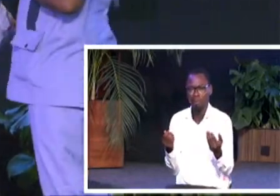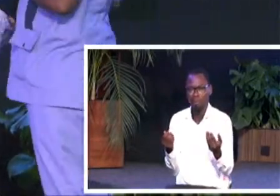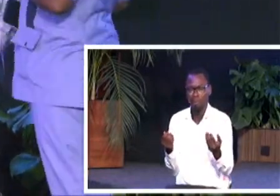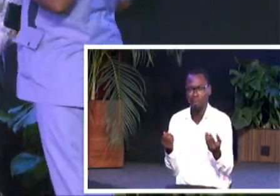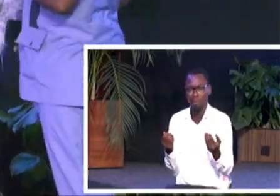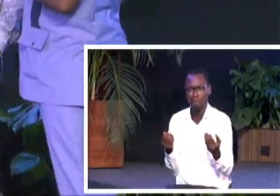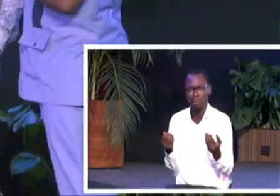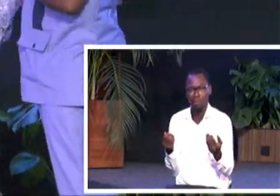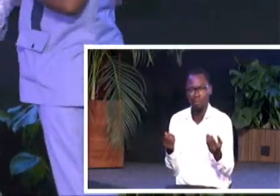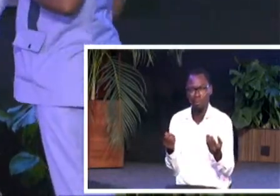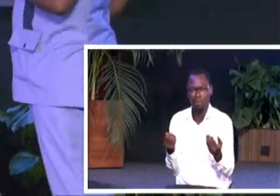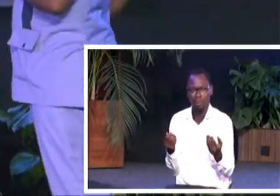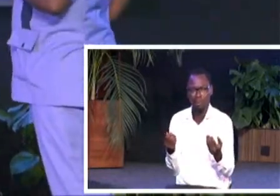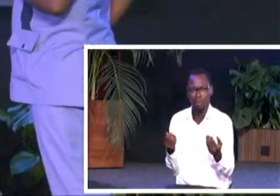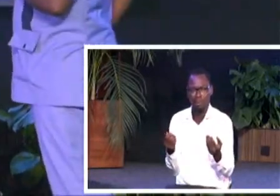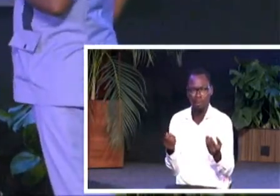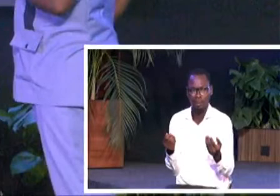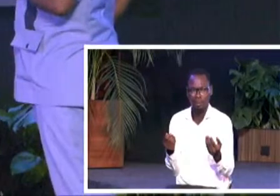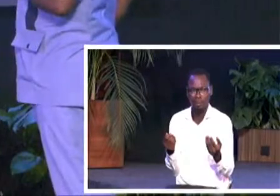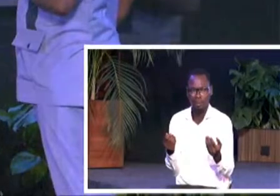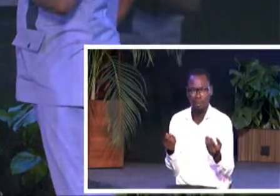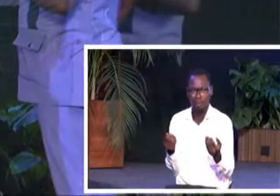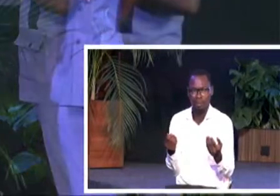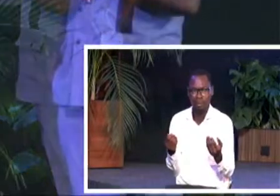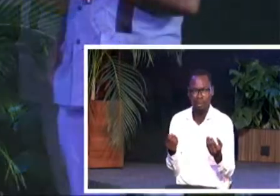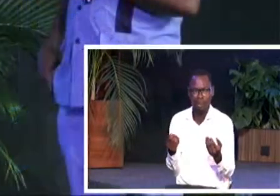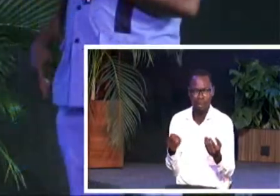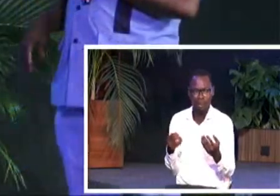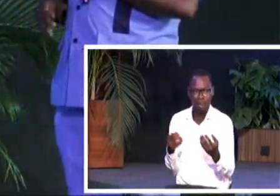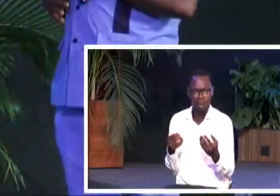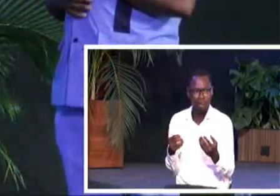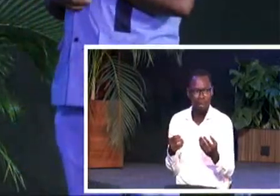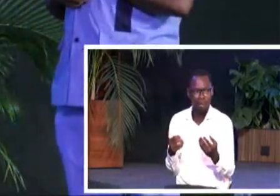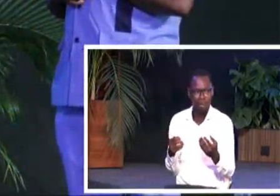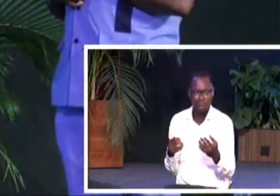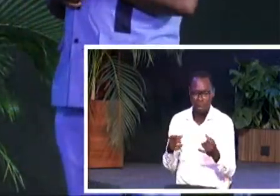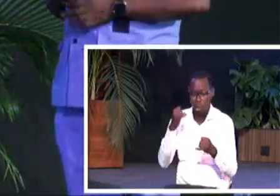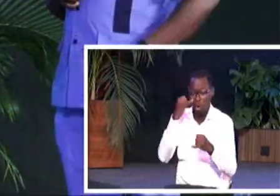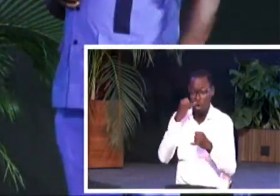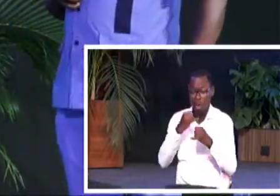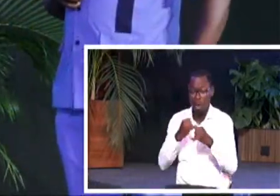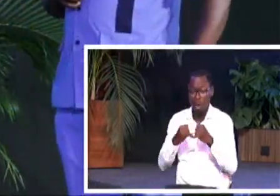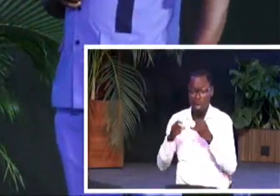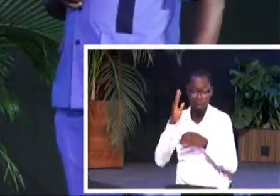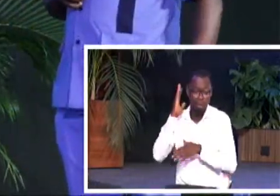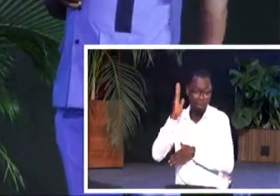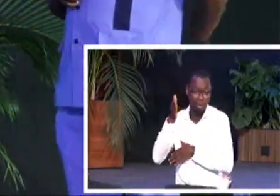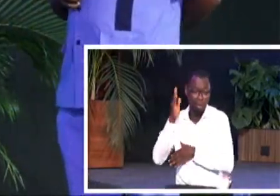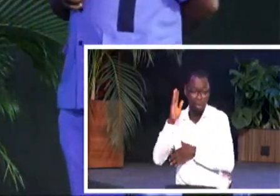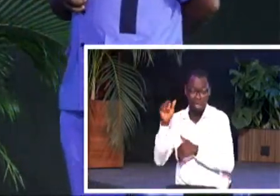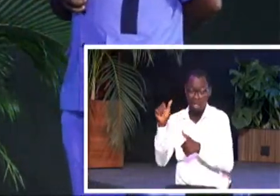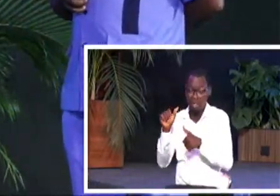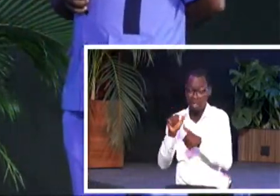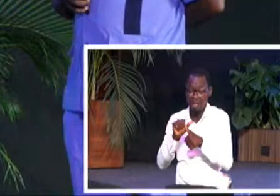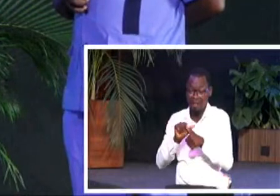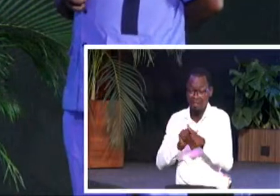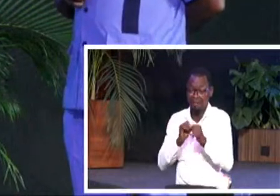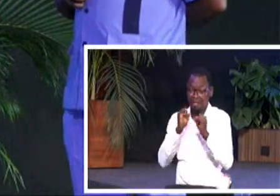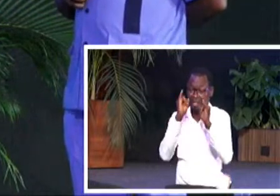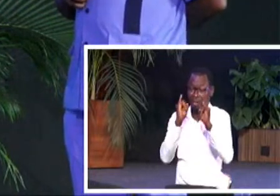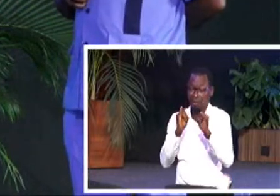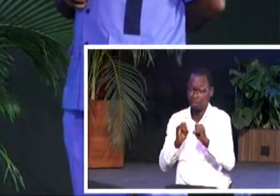was watching you say that your last slide or your last comment was that every single job we